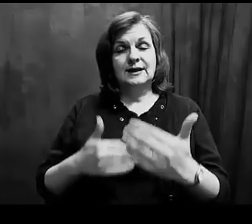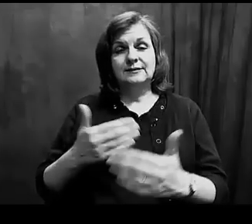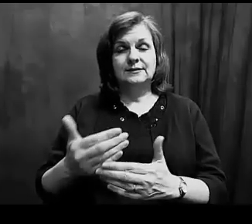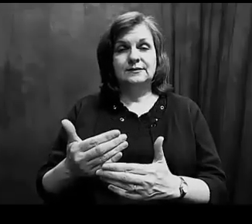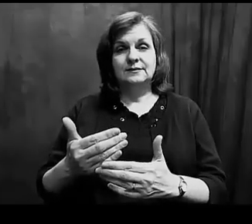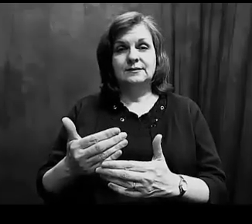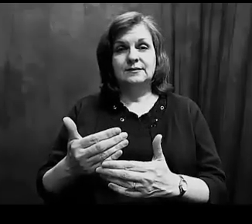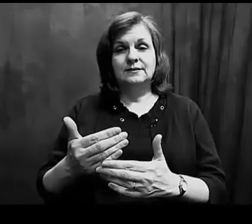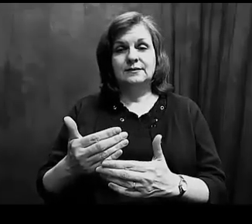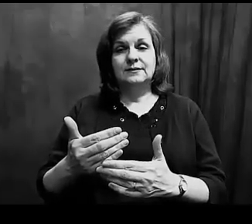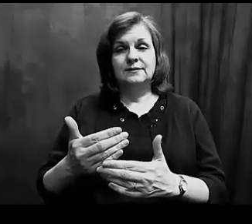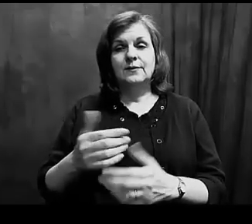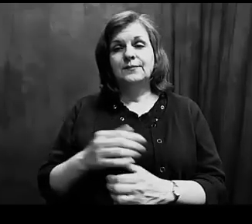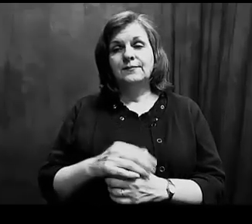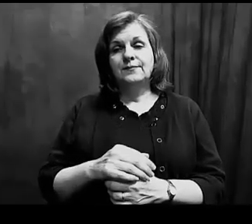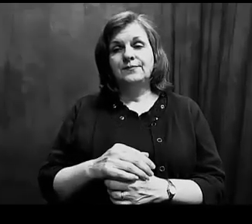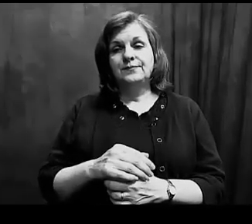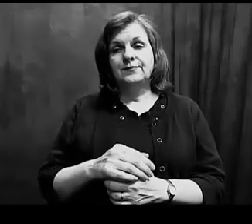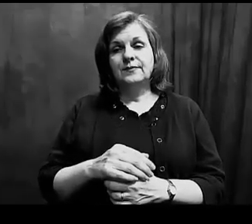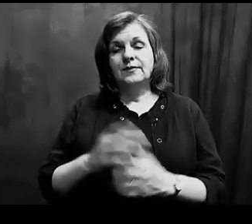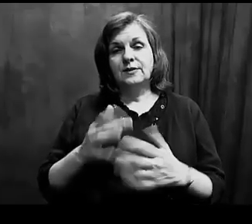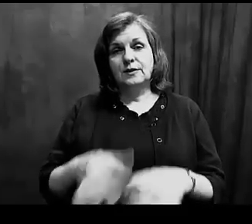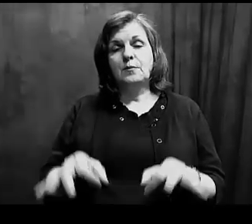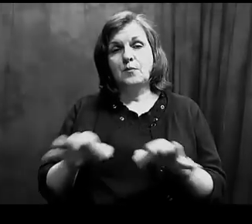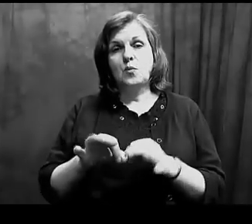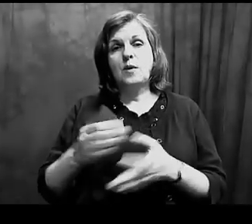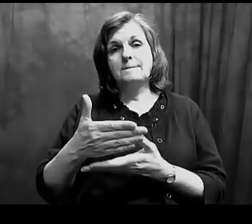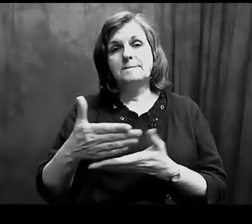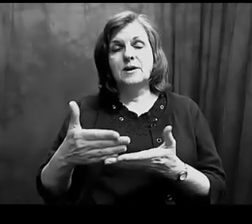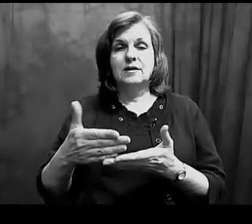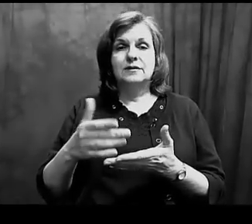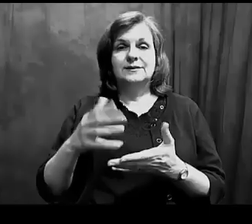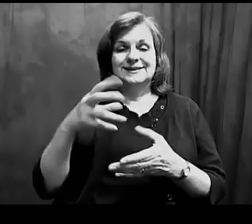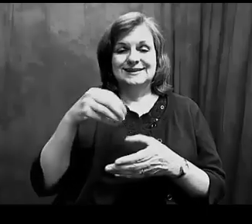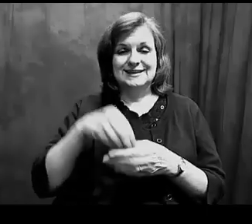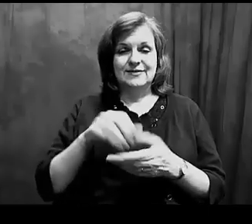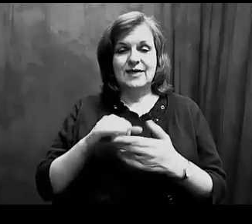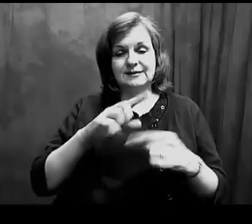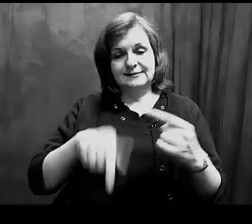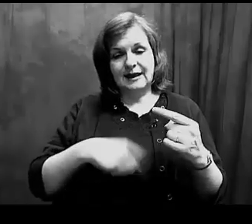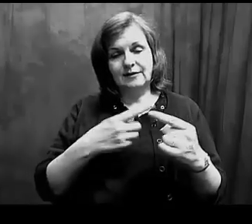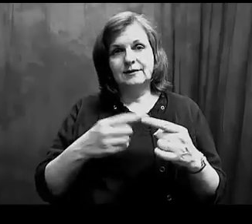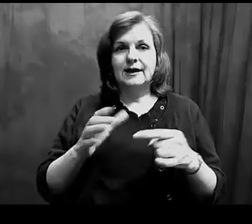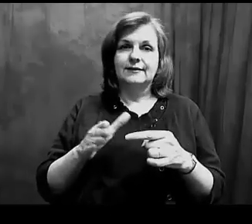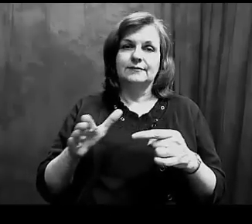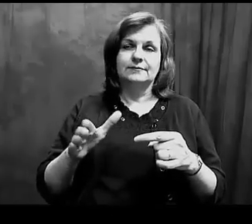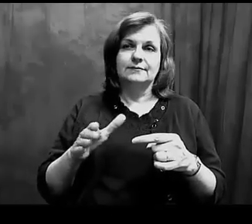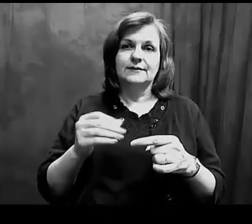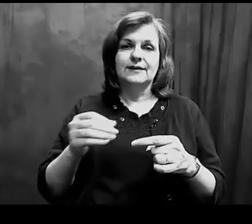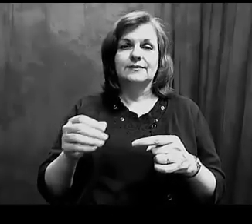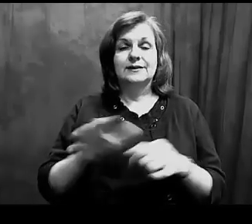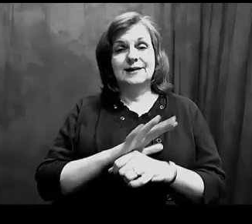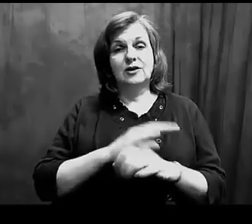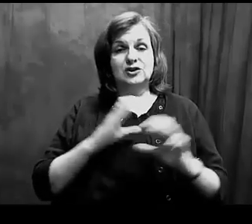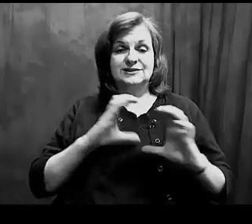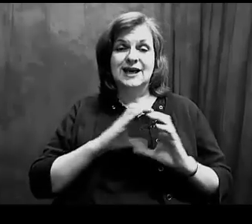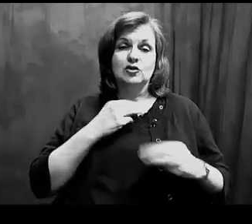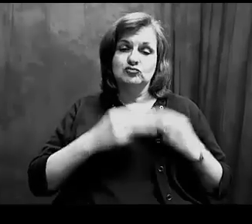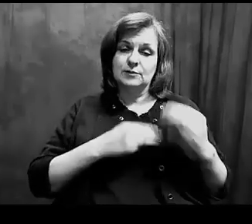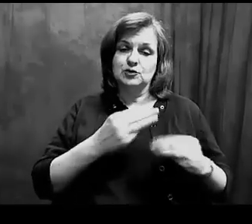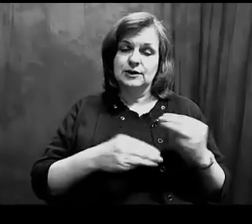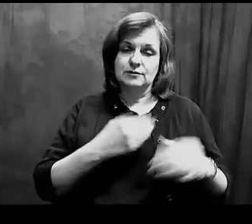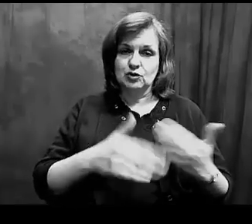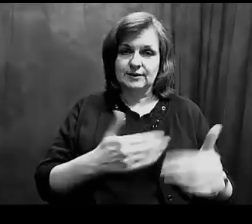In this process, the major contributor to this cycle and to this entire